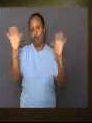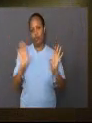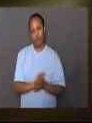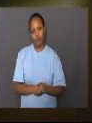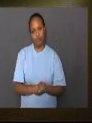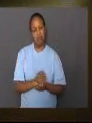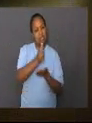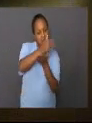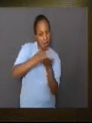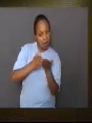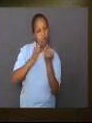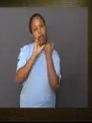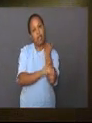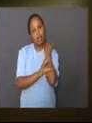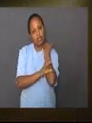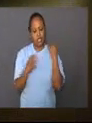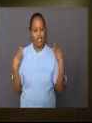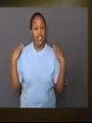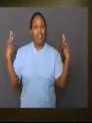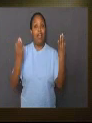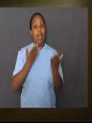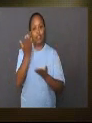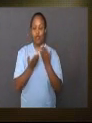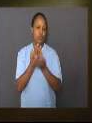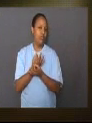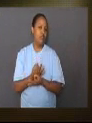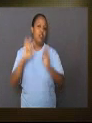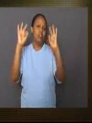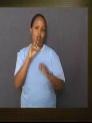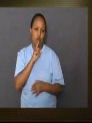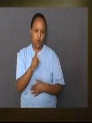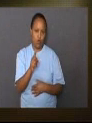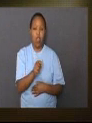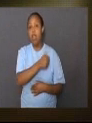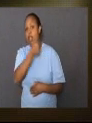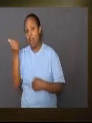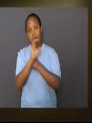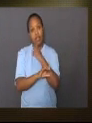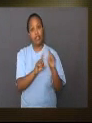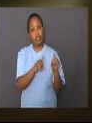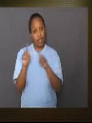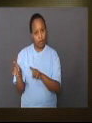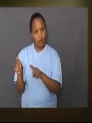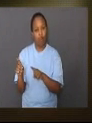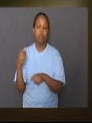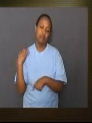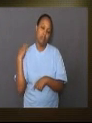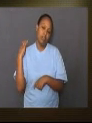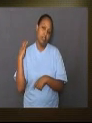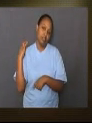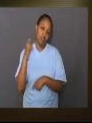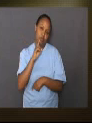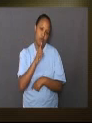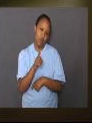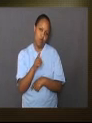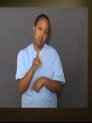some countries, healthcare is free. In other countries, it is privatized,